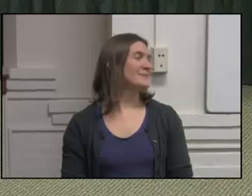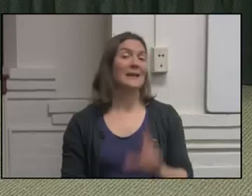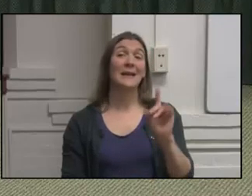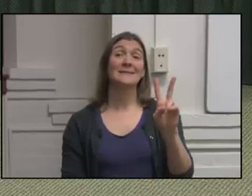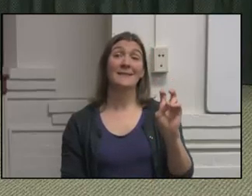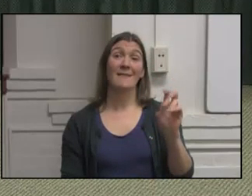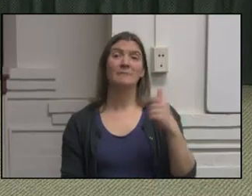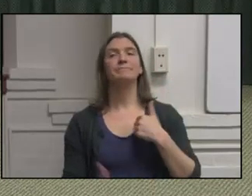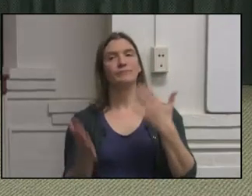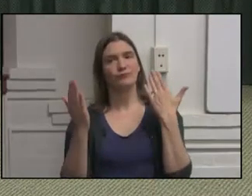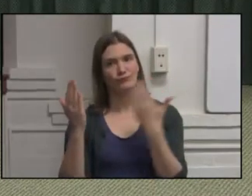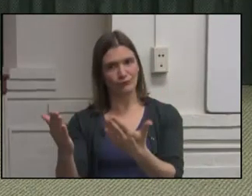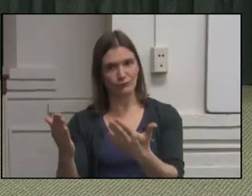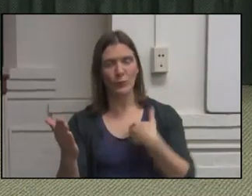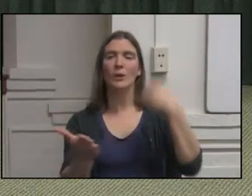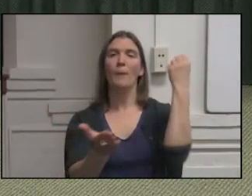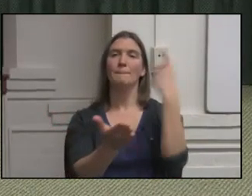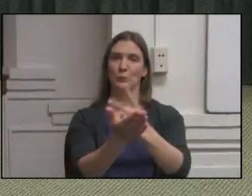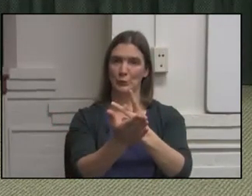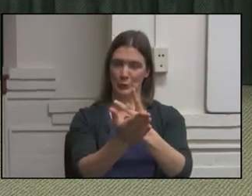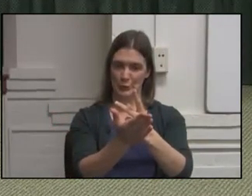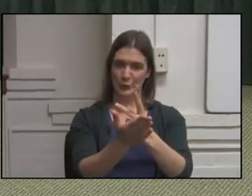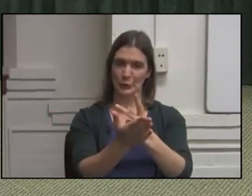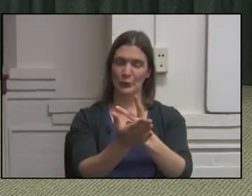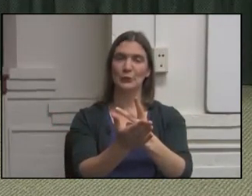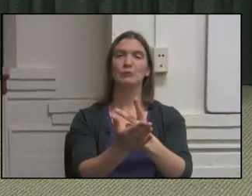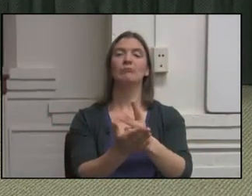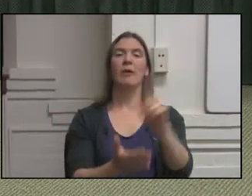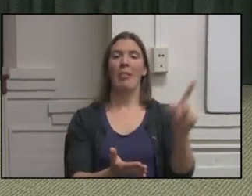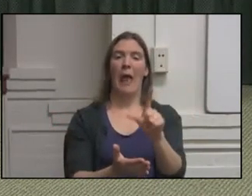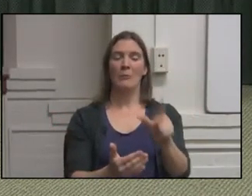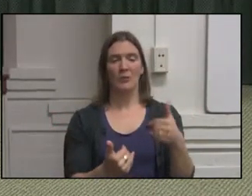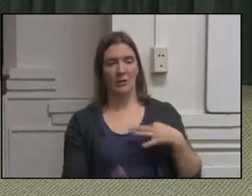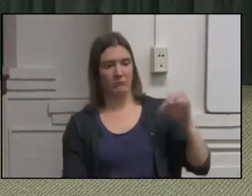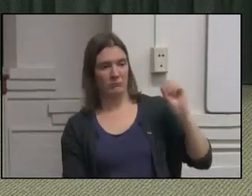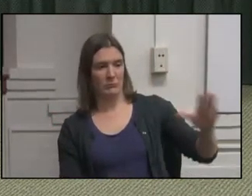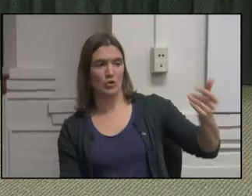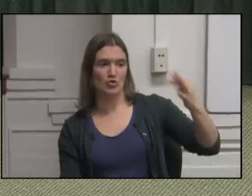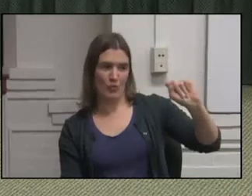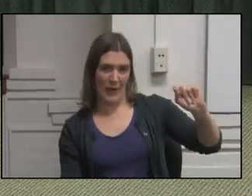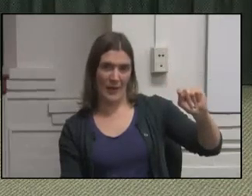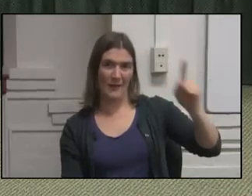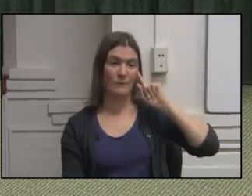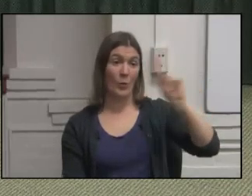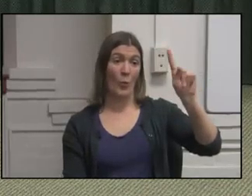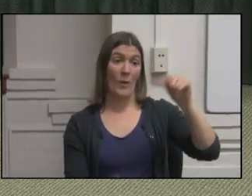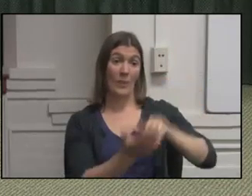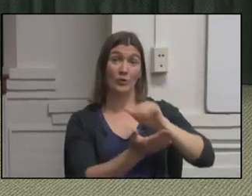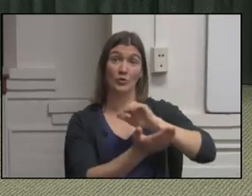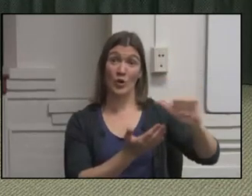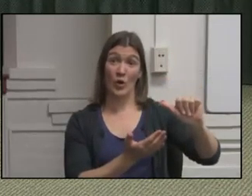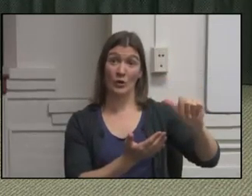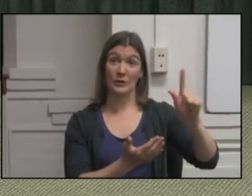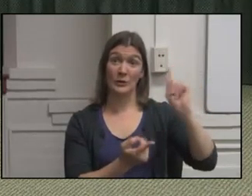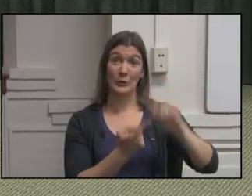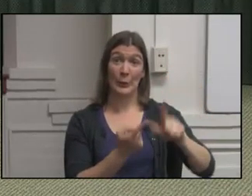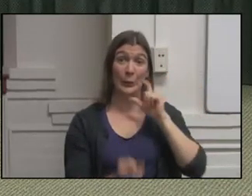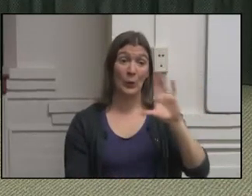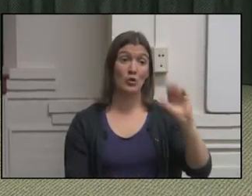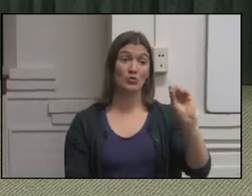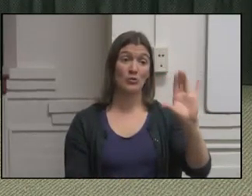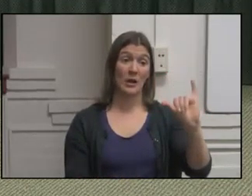I move that we authorize the submission of a grant application in the amount of $1,000 to the Crosby